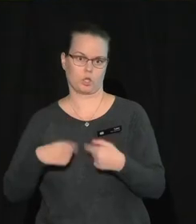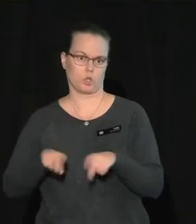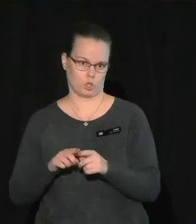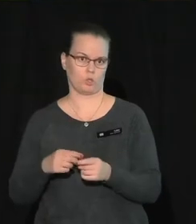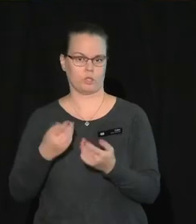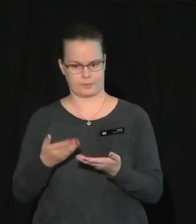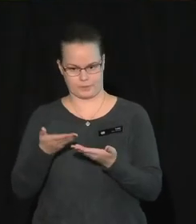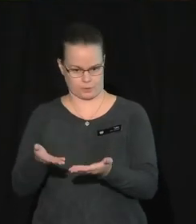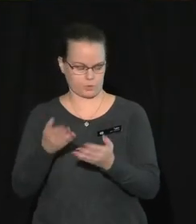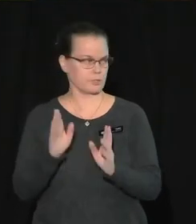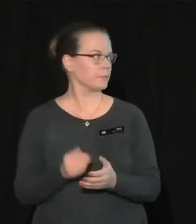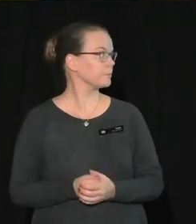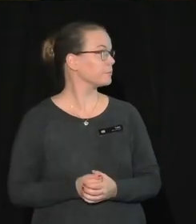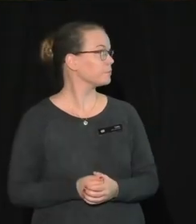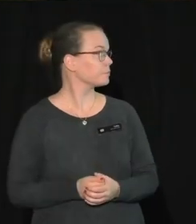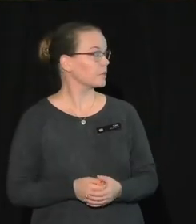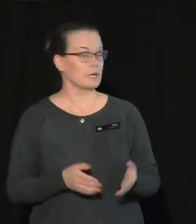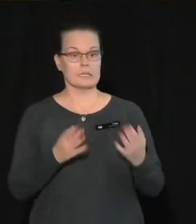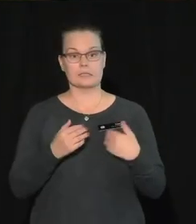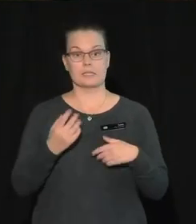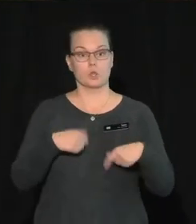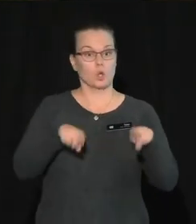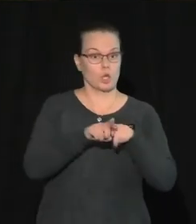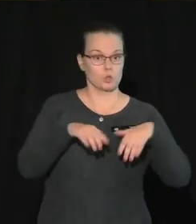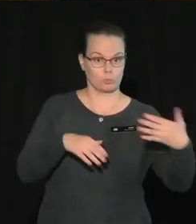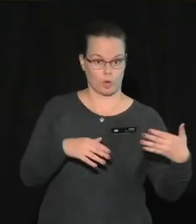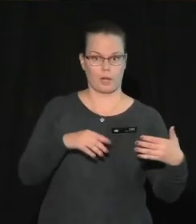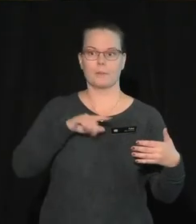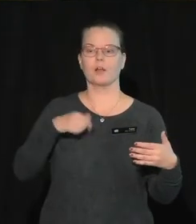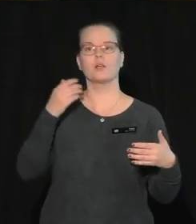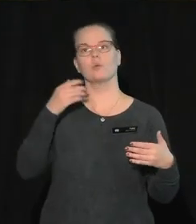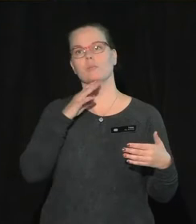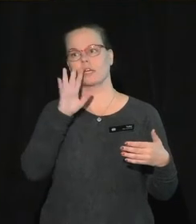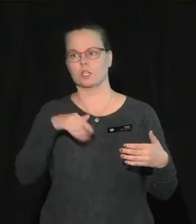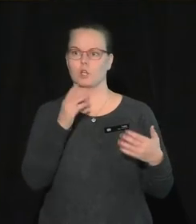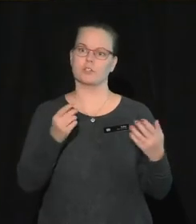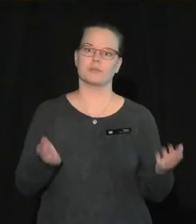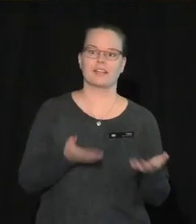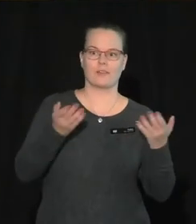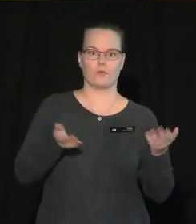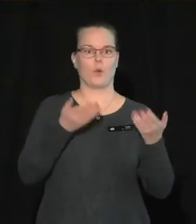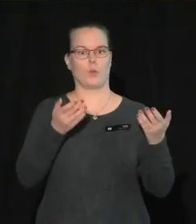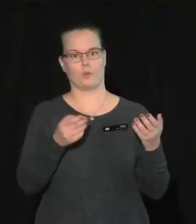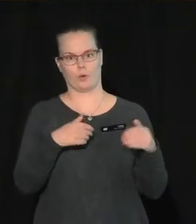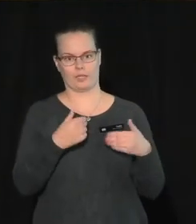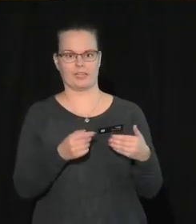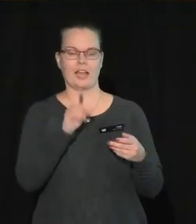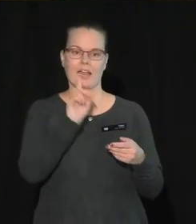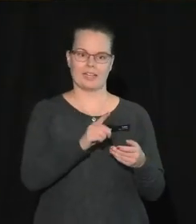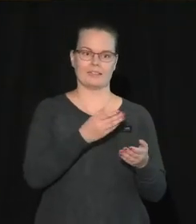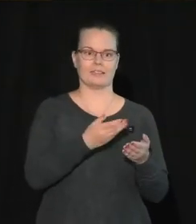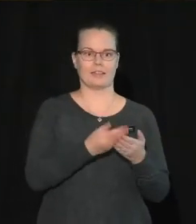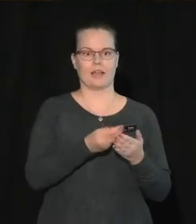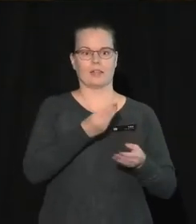On the enforcement side, I already told you that we start in a soft manner. We said that first the economic operator have